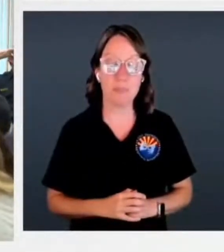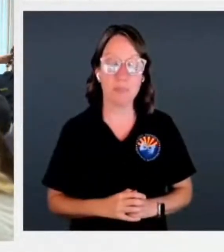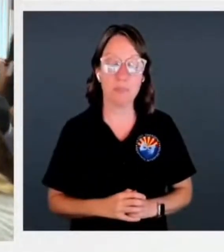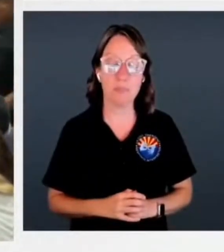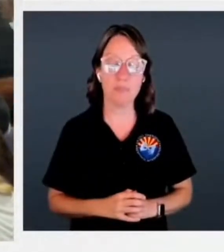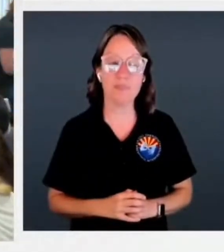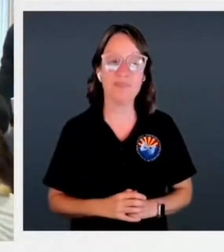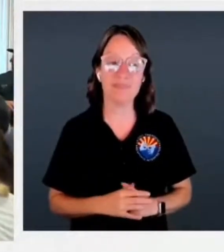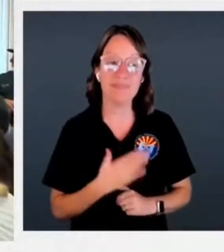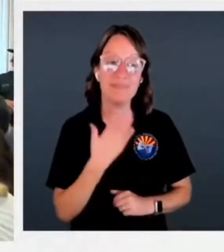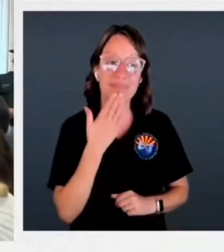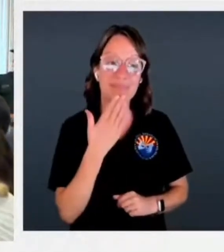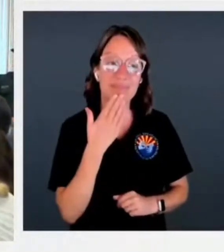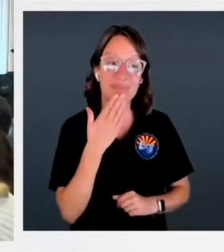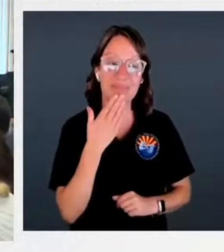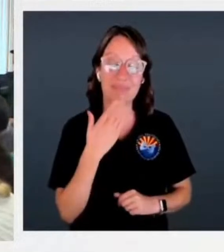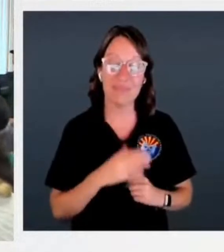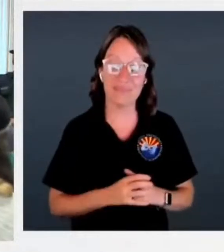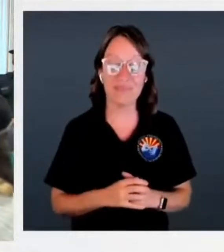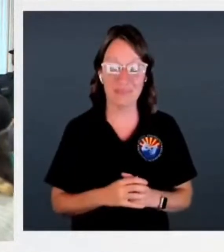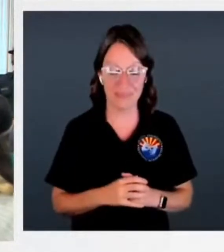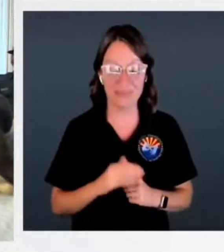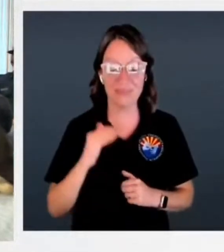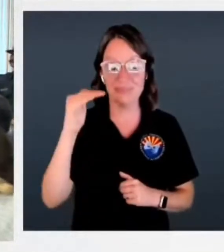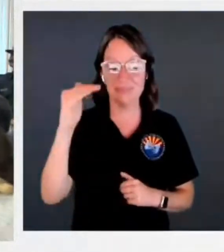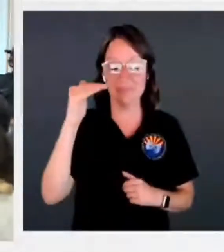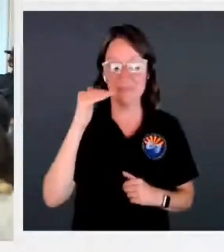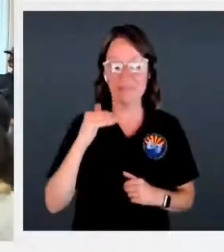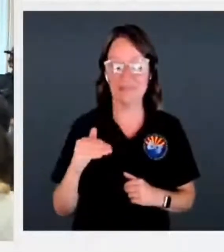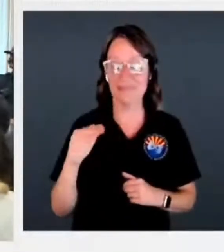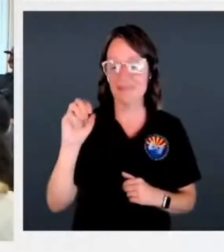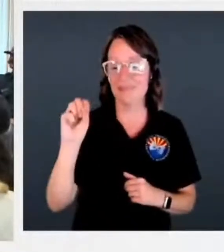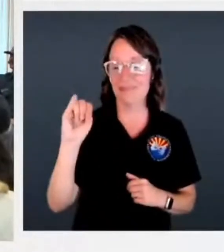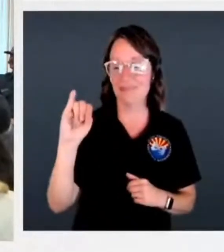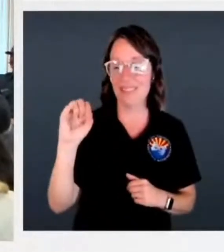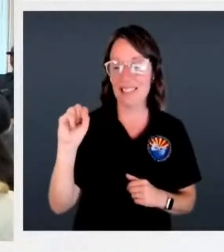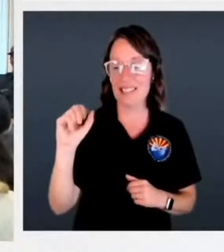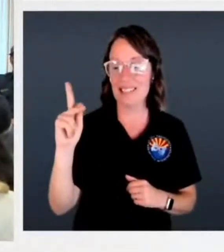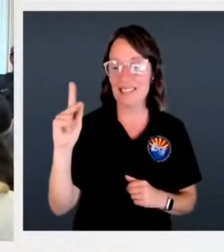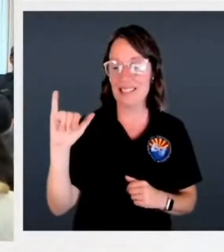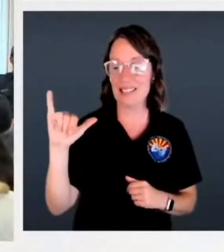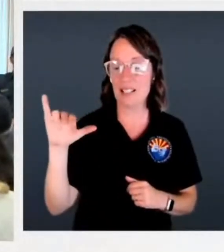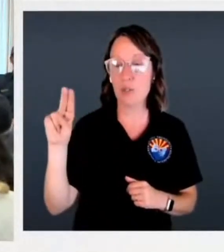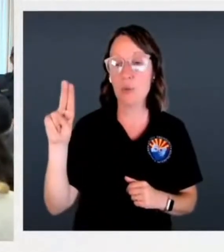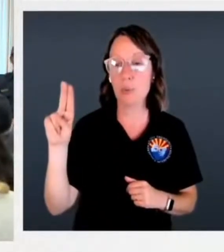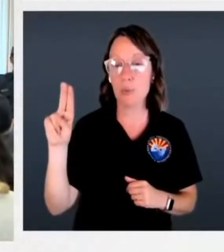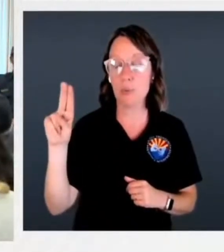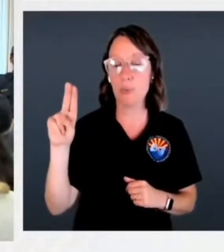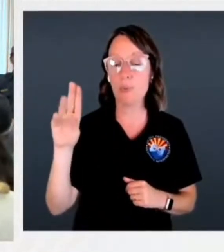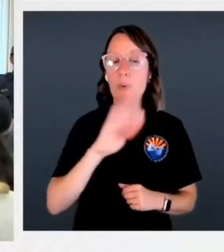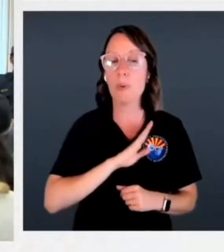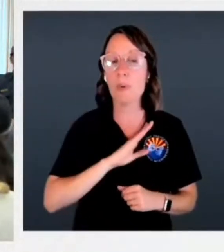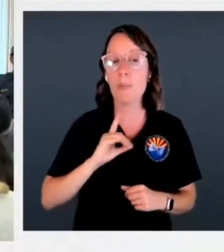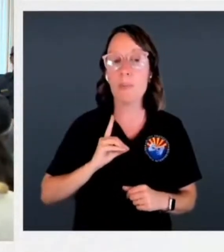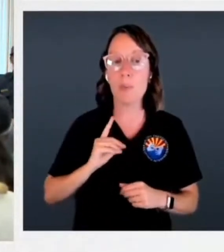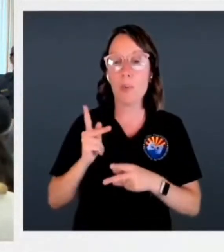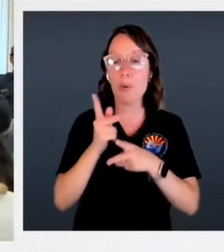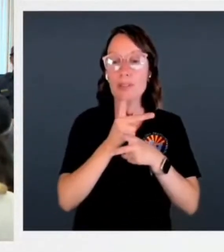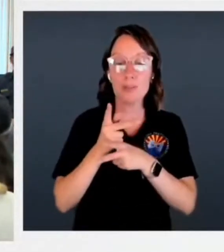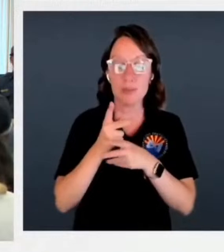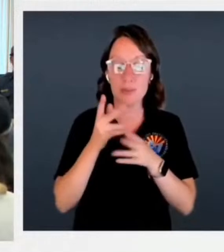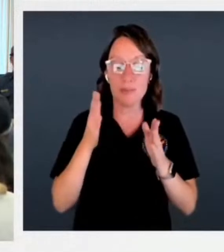Thank you for that, Julia. Appreciate it. And now for Siskiyou County Board of Supervisors, District 5 Supervisor Ray Hoop.